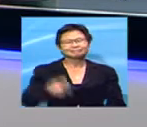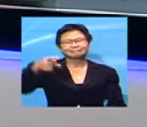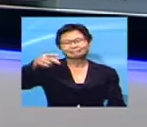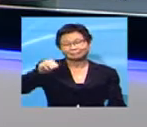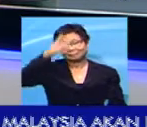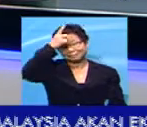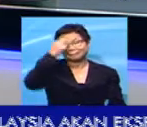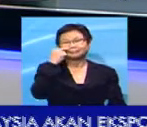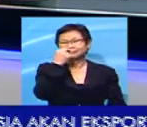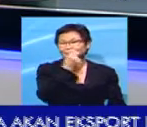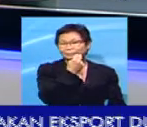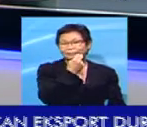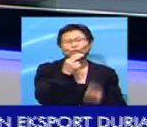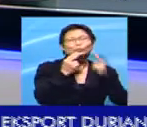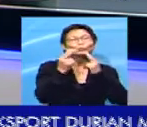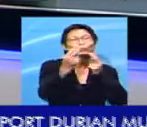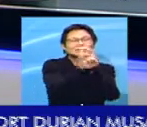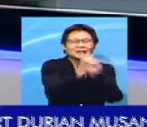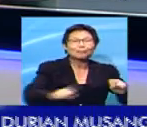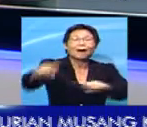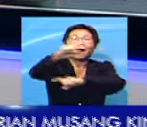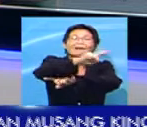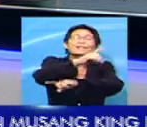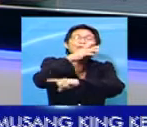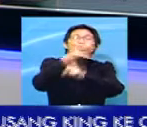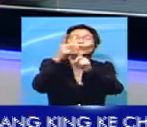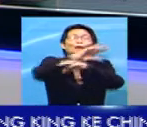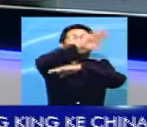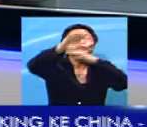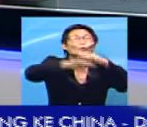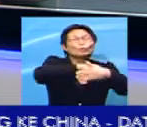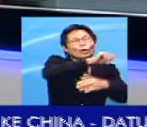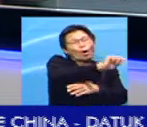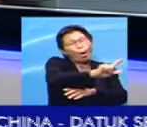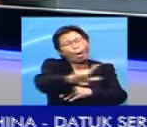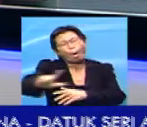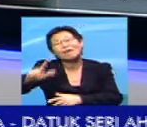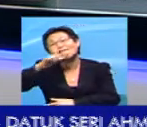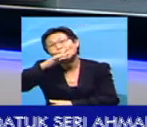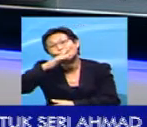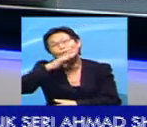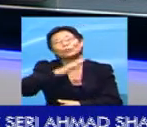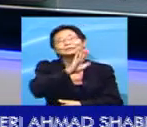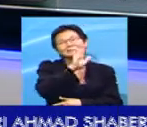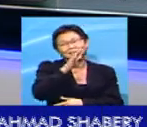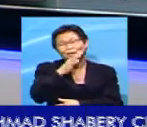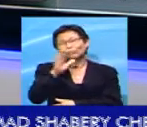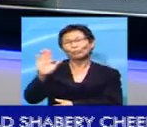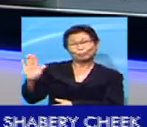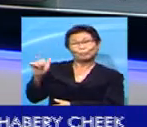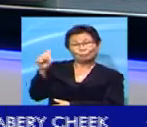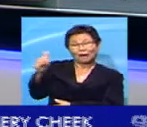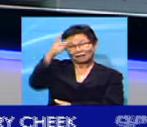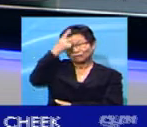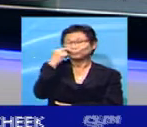Perdana Menteri Datuk Seri Najib Tun Razak mengucapkan selamat Hari Ibu kepada semua para ibu termasuk ibu beliau Tuh Puan